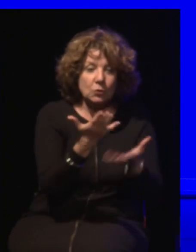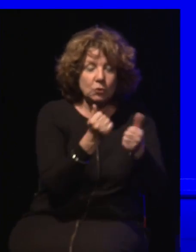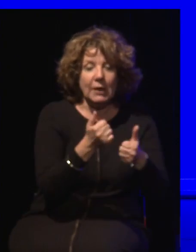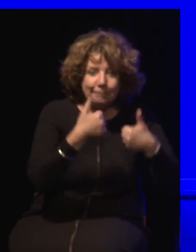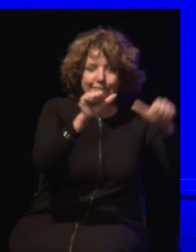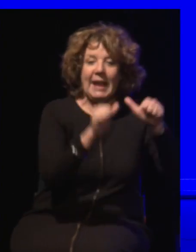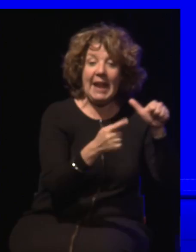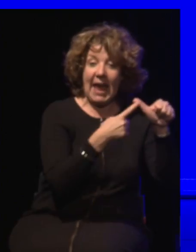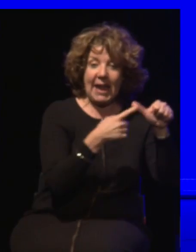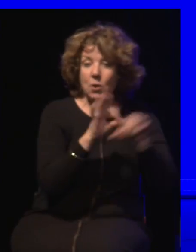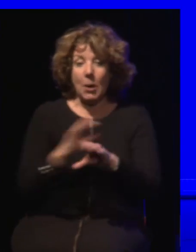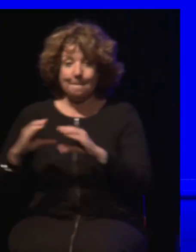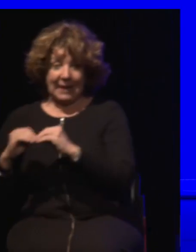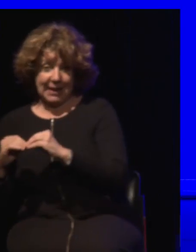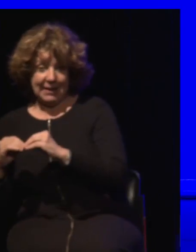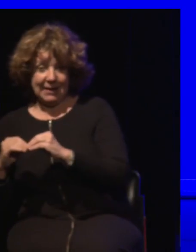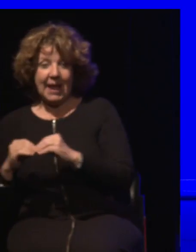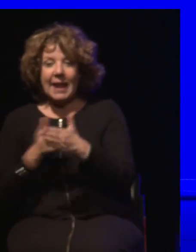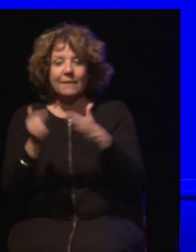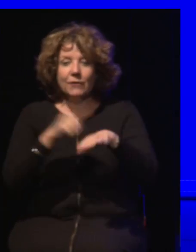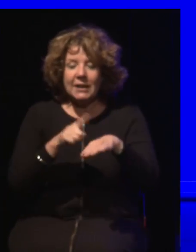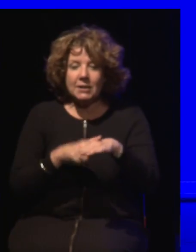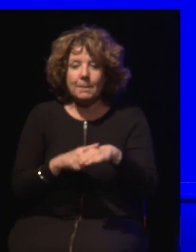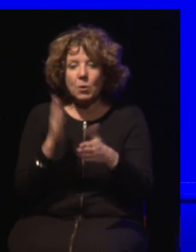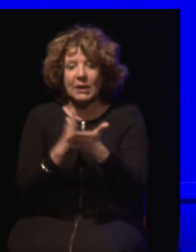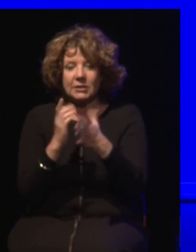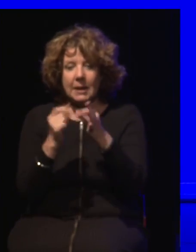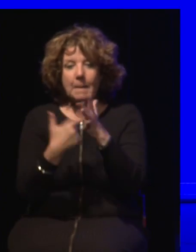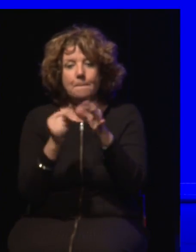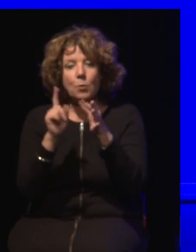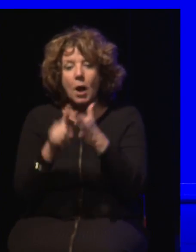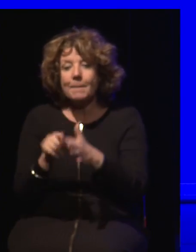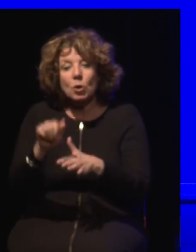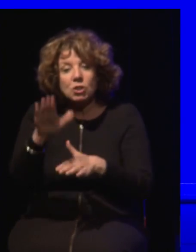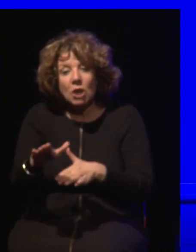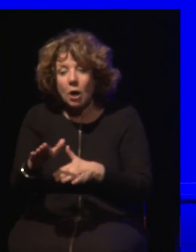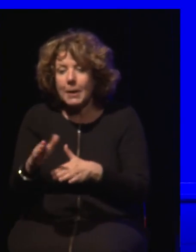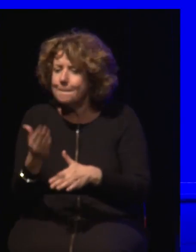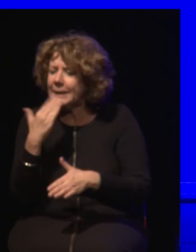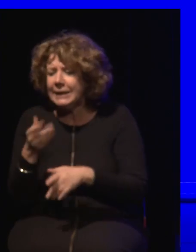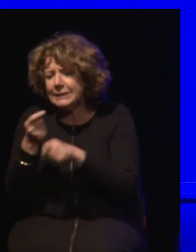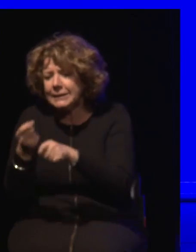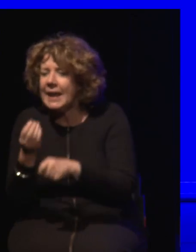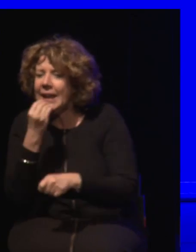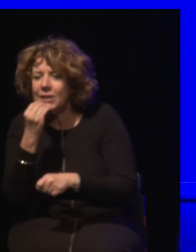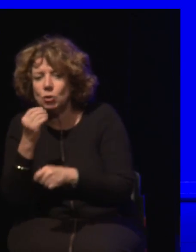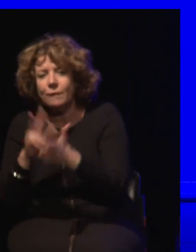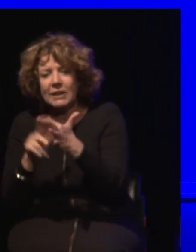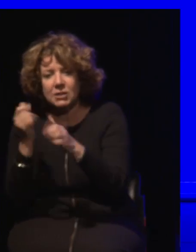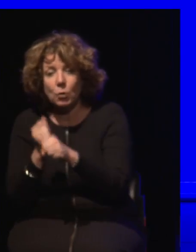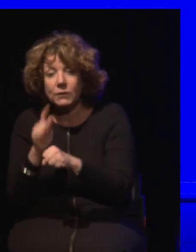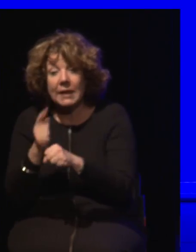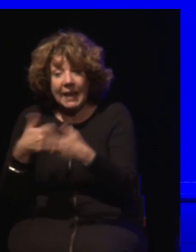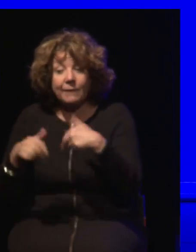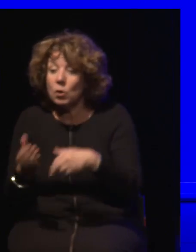B, and every time you bribe your child to eat their vegetables with the promise of dessert, you